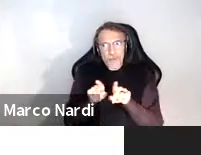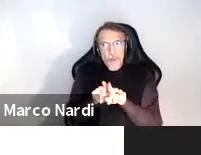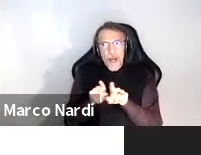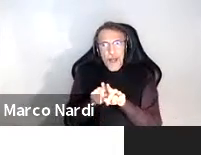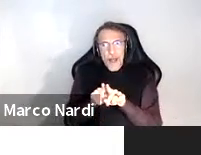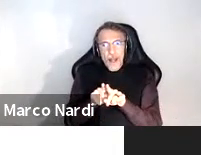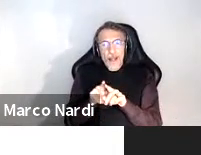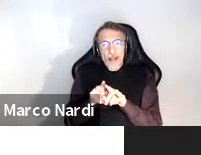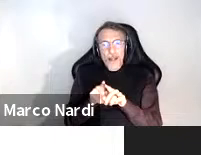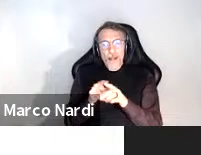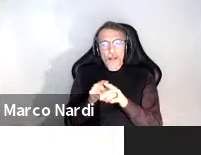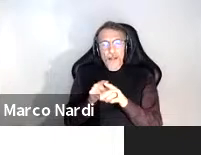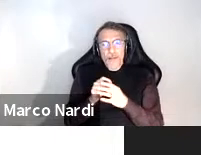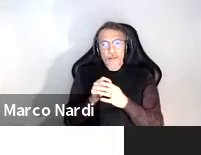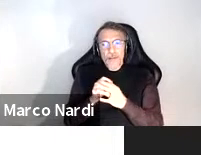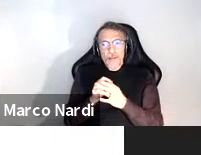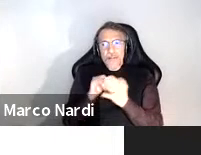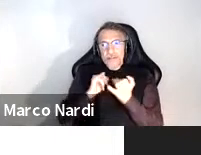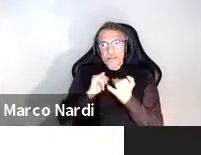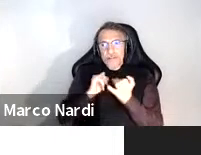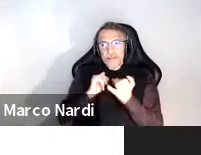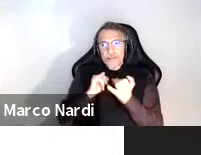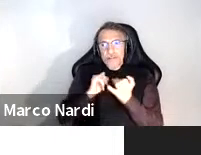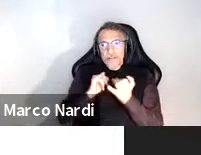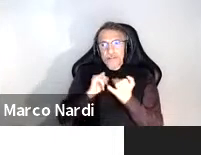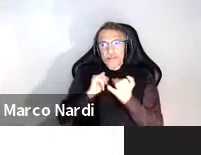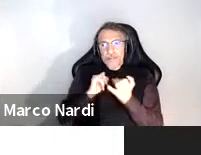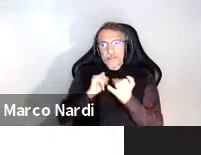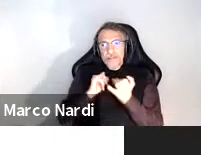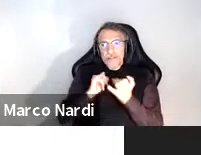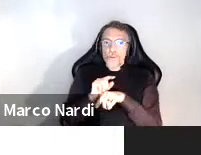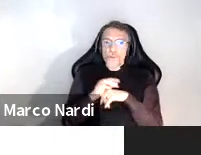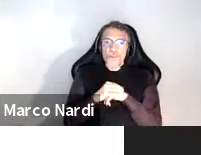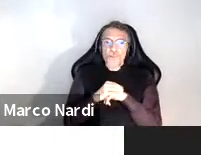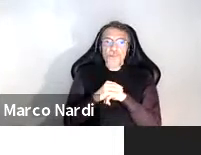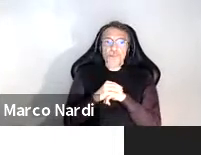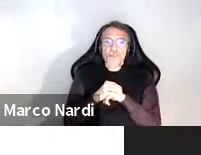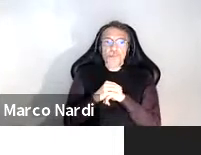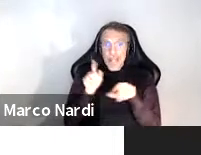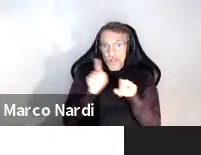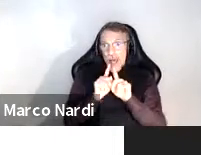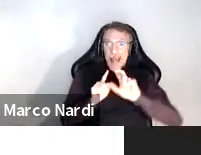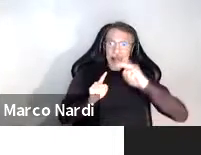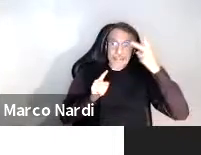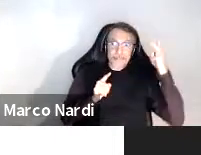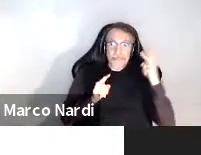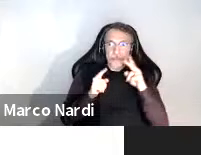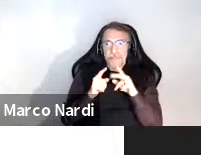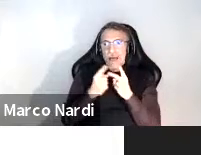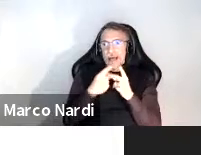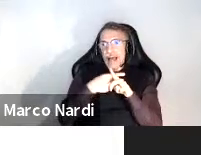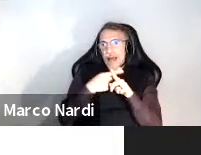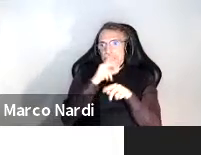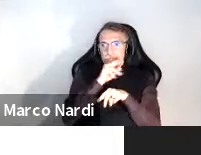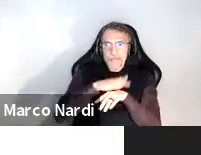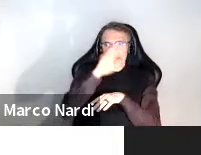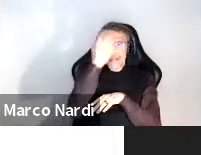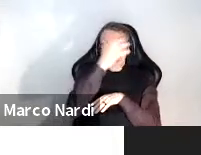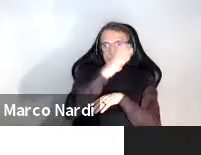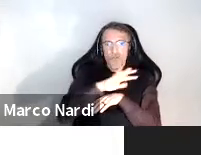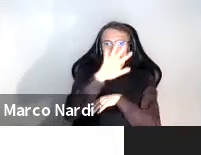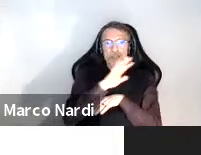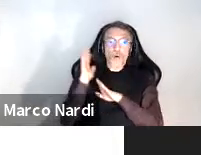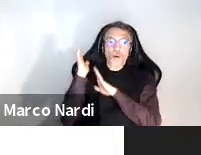other low-income countries beyond Africa. Now, what is the way forward? Will history